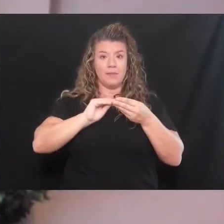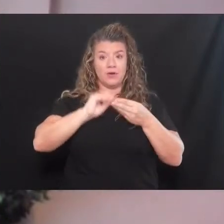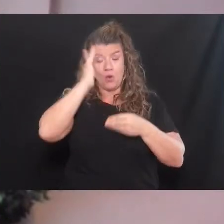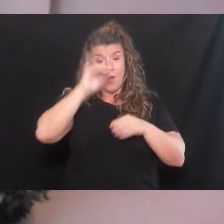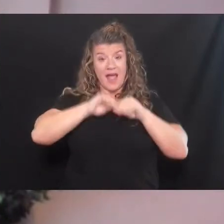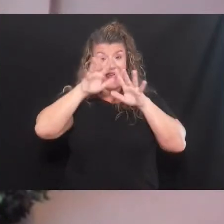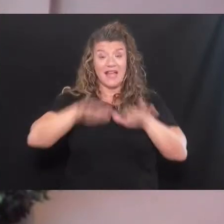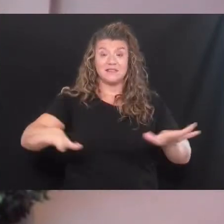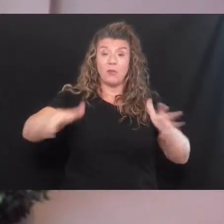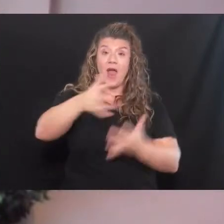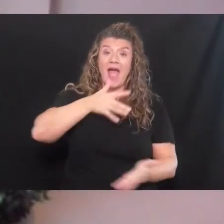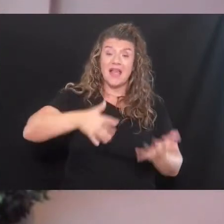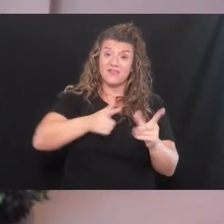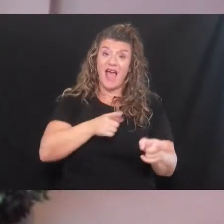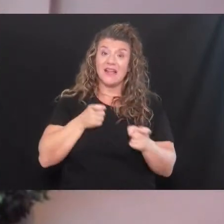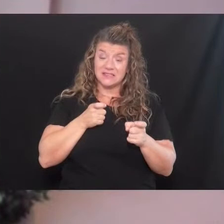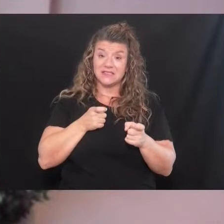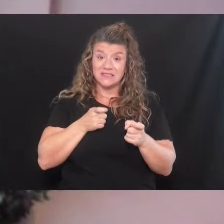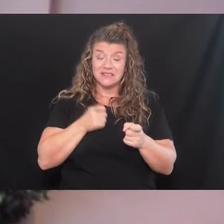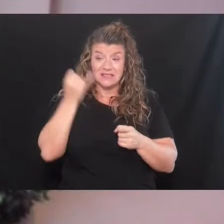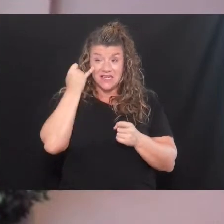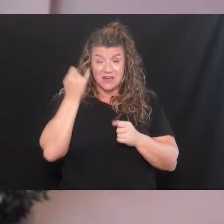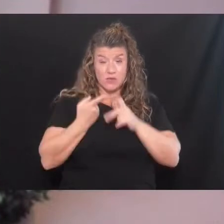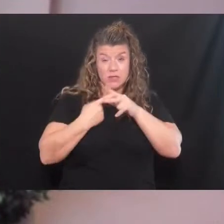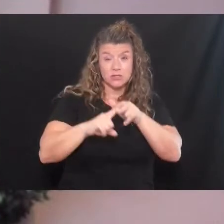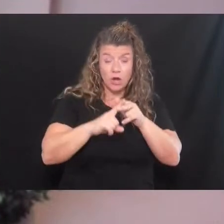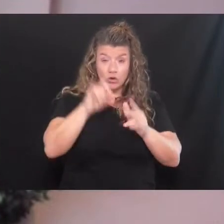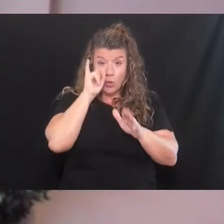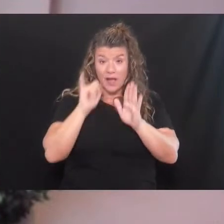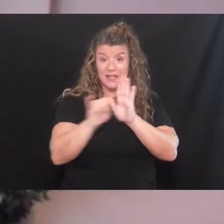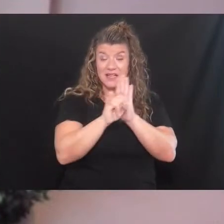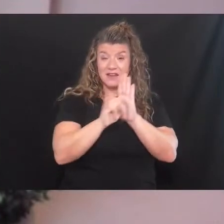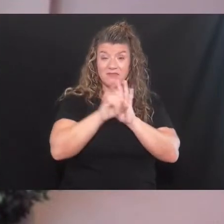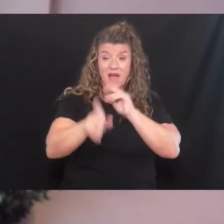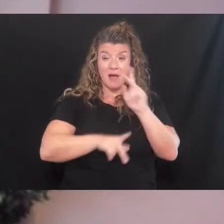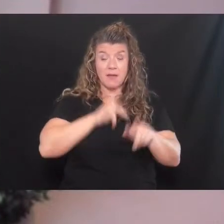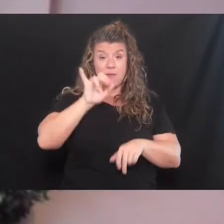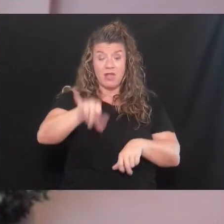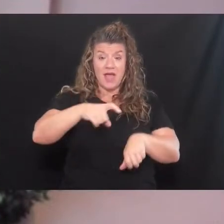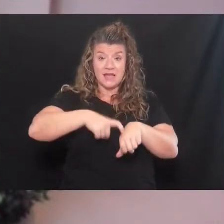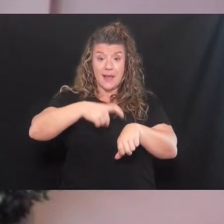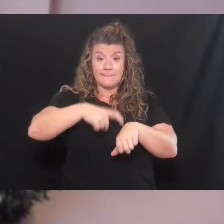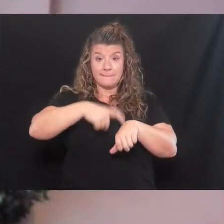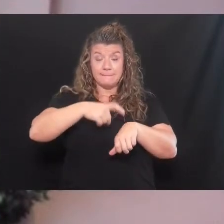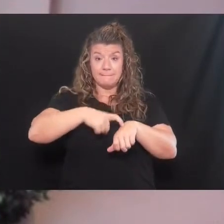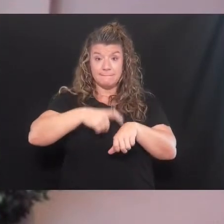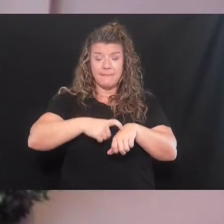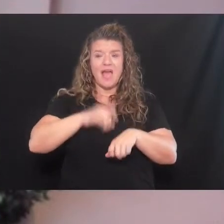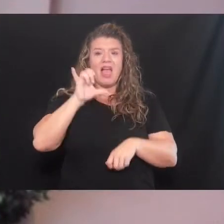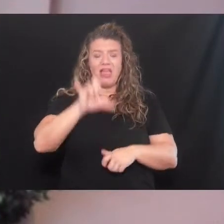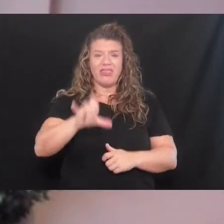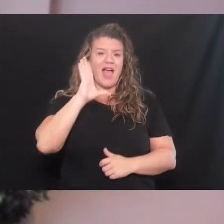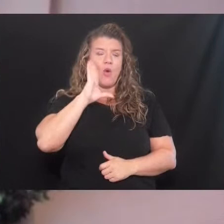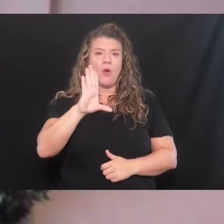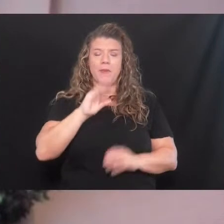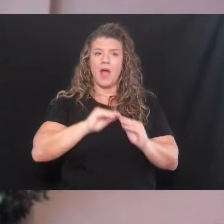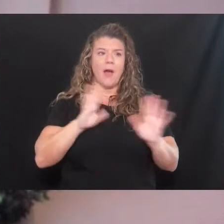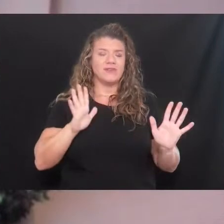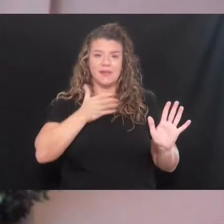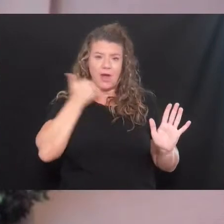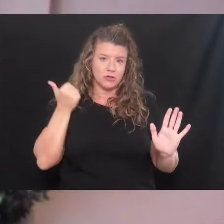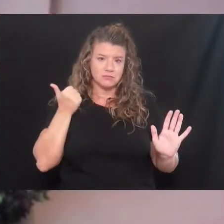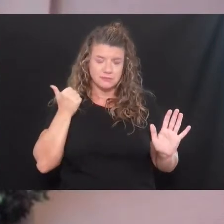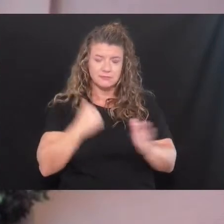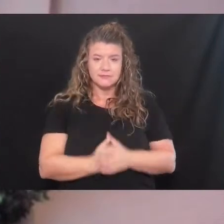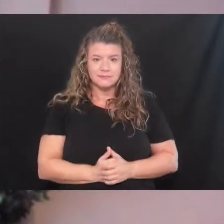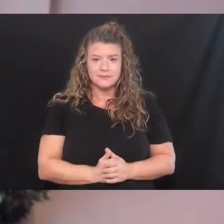so rapidly that if we can start to identify people at that point of contact, then that would be obviously better.